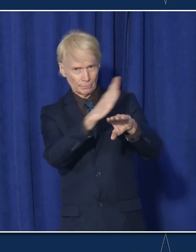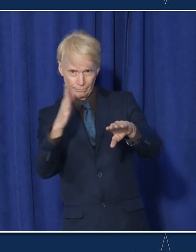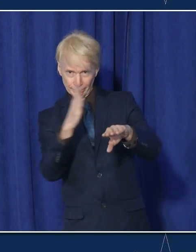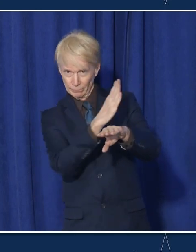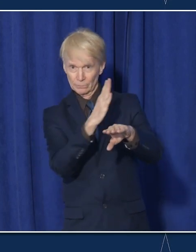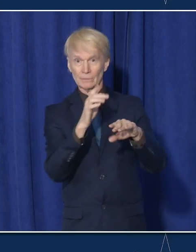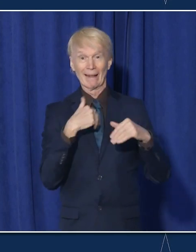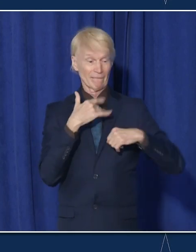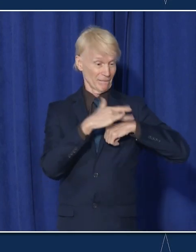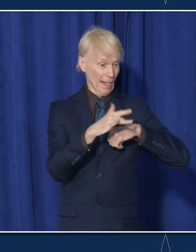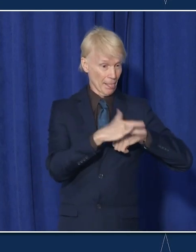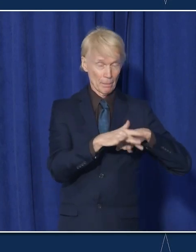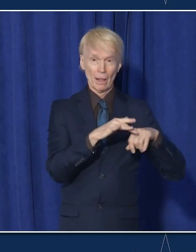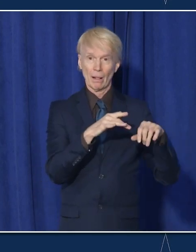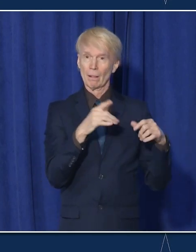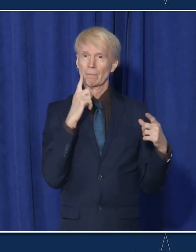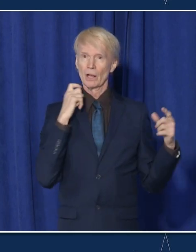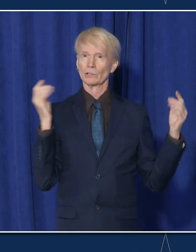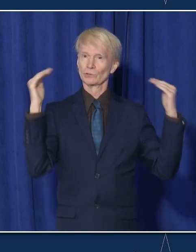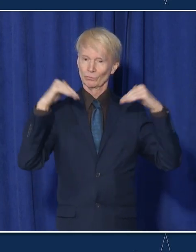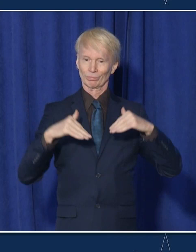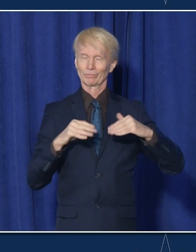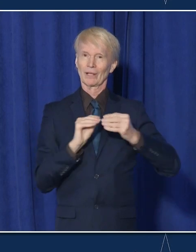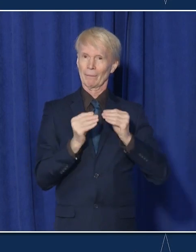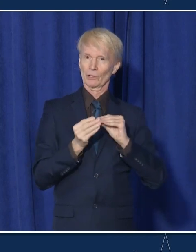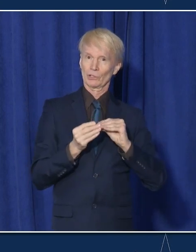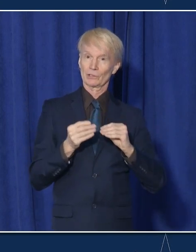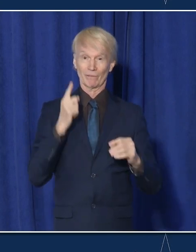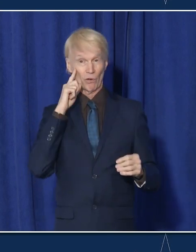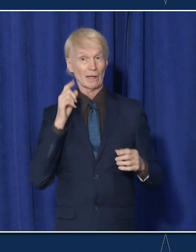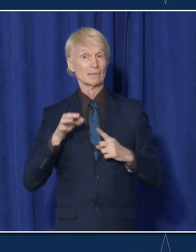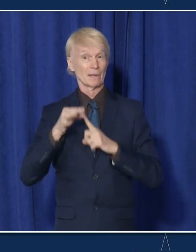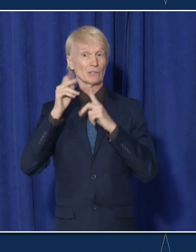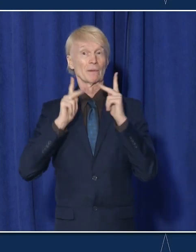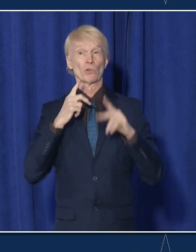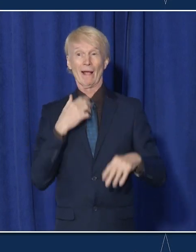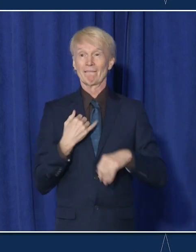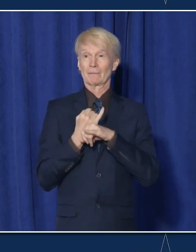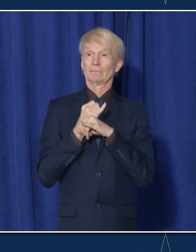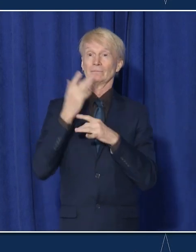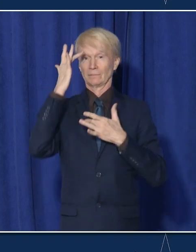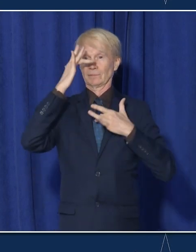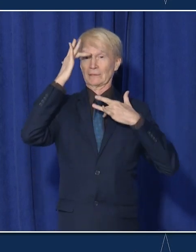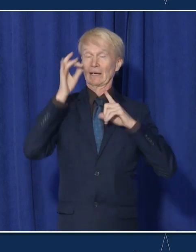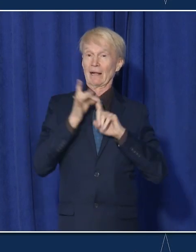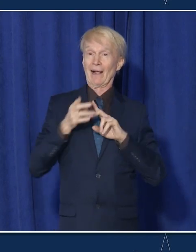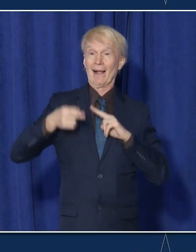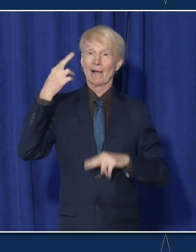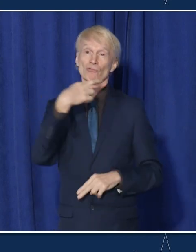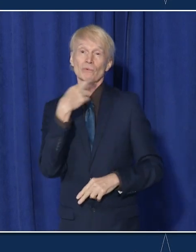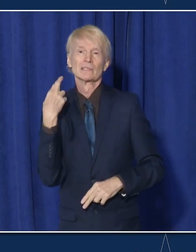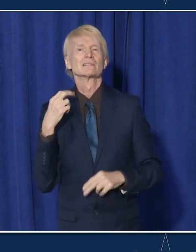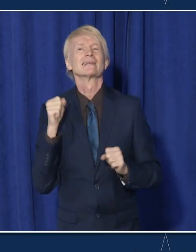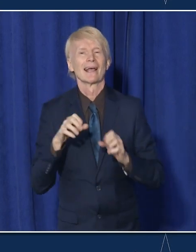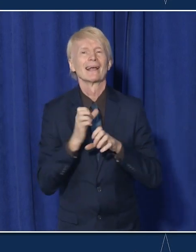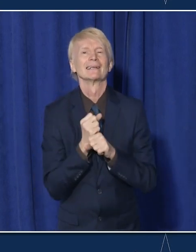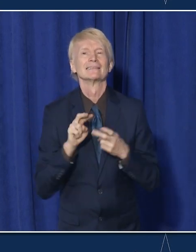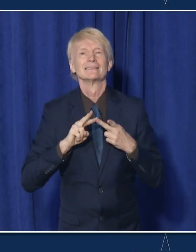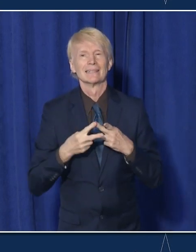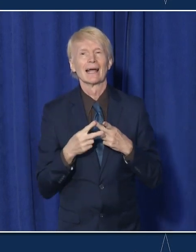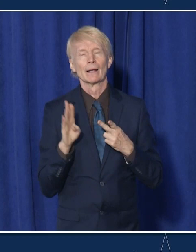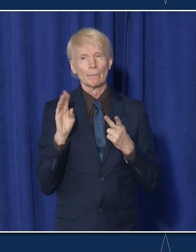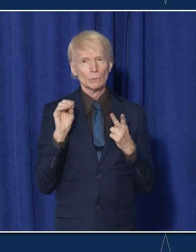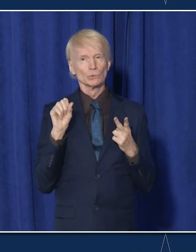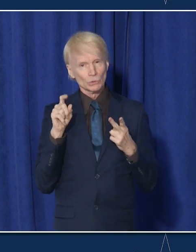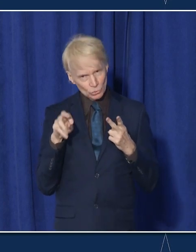available, especially for folks who are higher risk for those outcomes, can get that second dose and have some more protection. But I don't